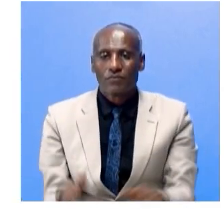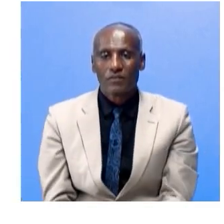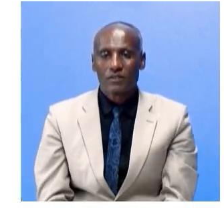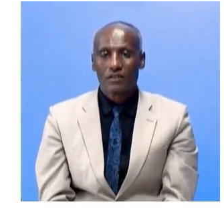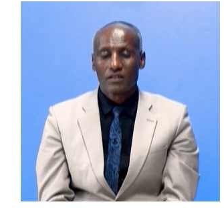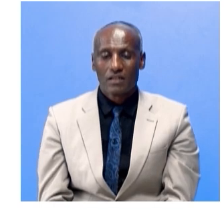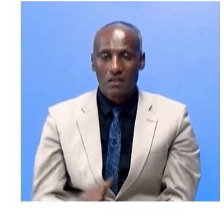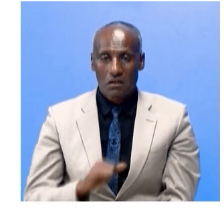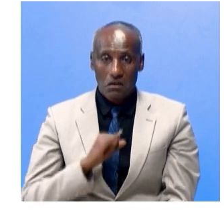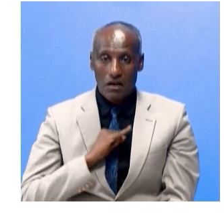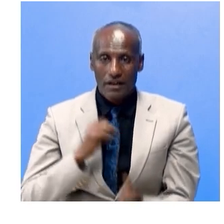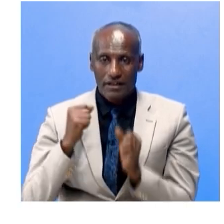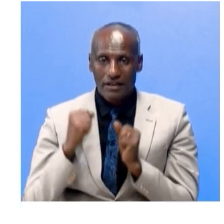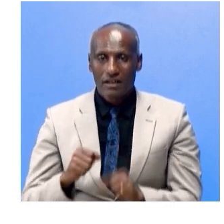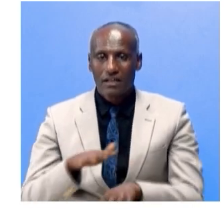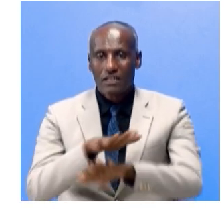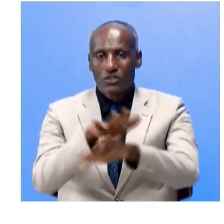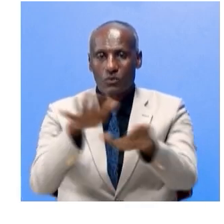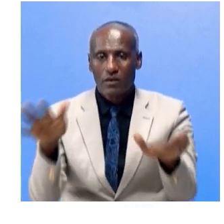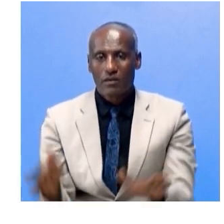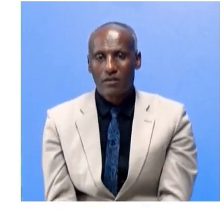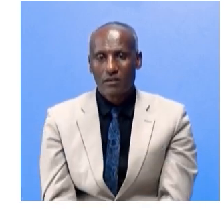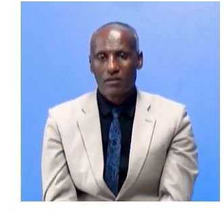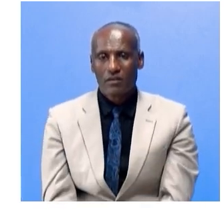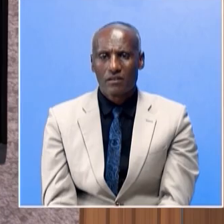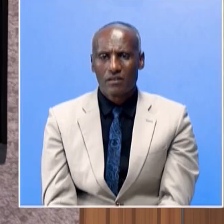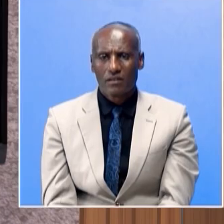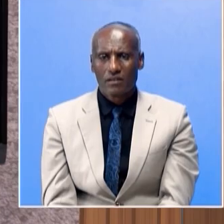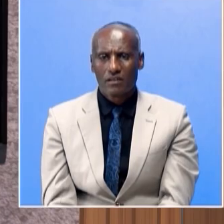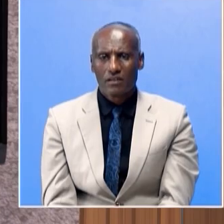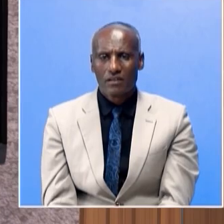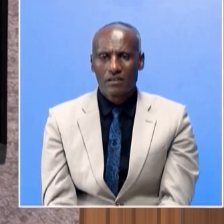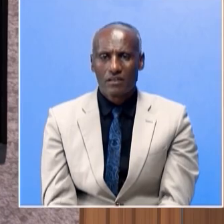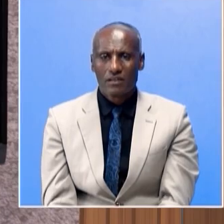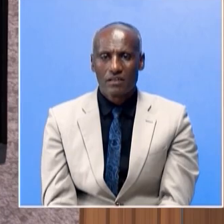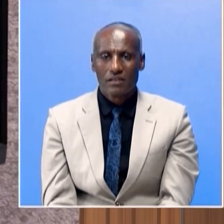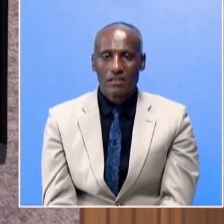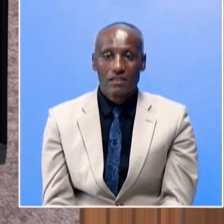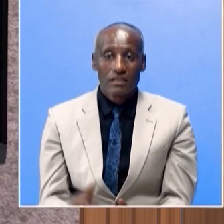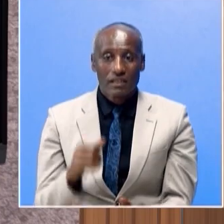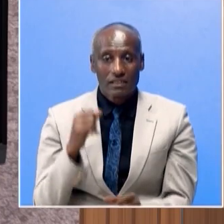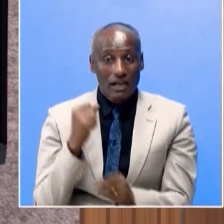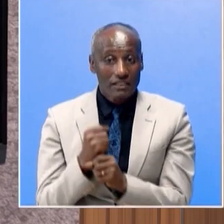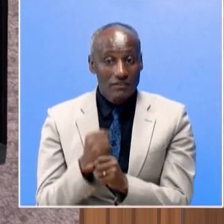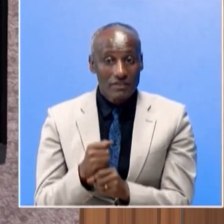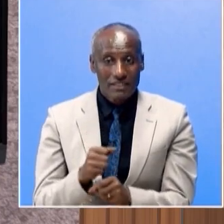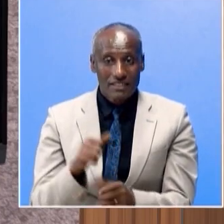I can swim. It's ability. What about the activity that you cannot do?